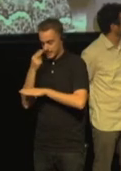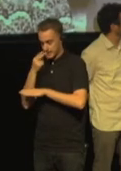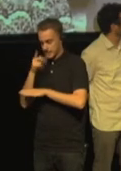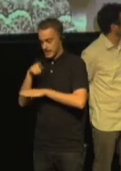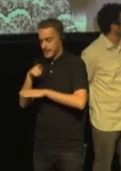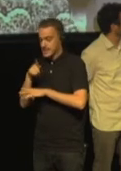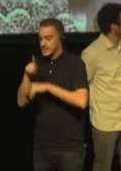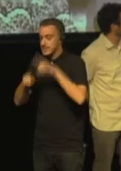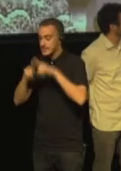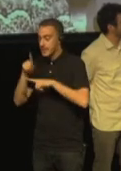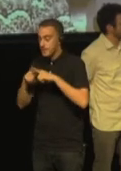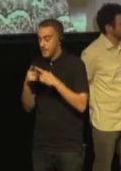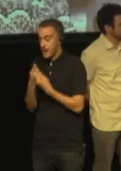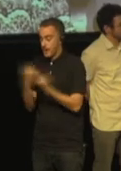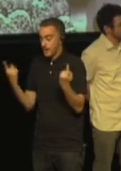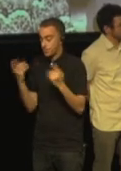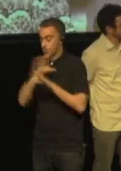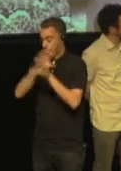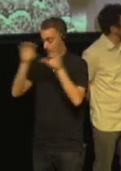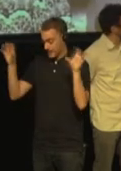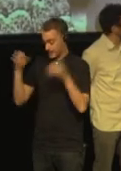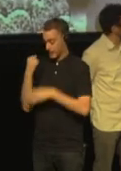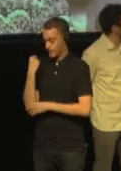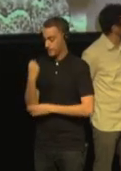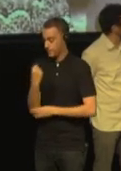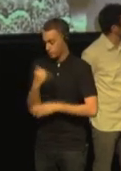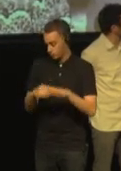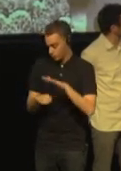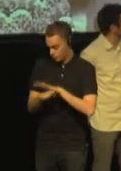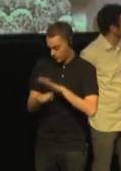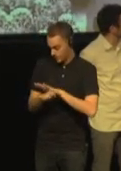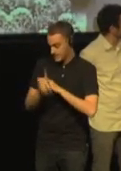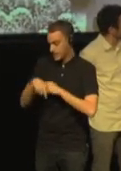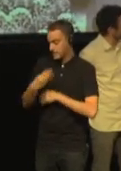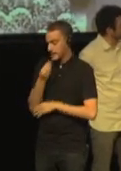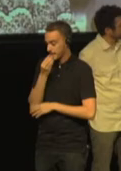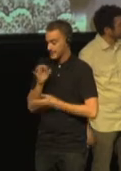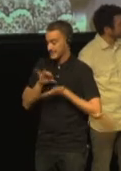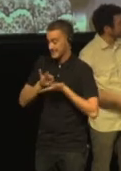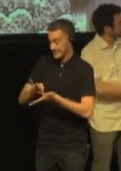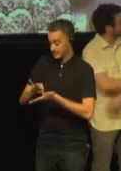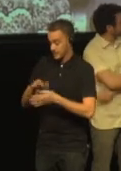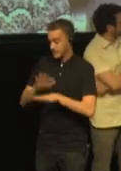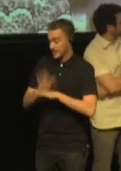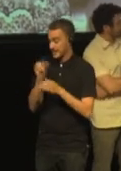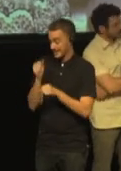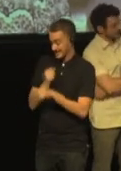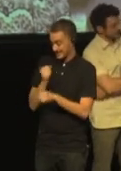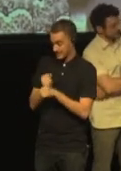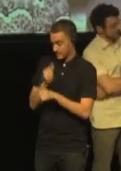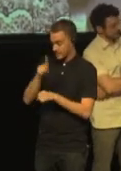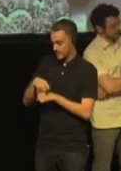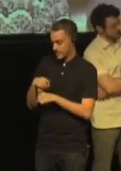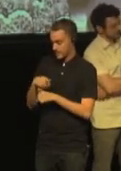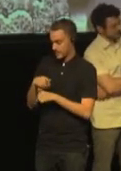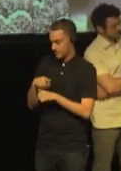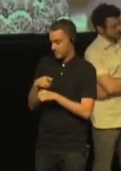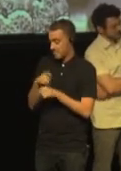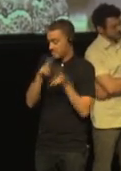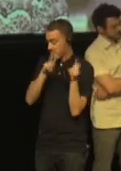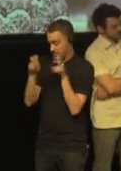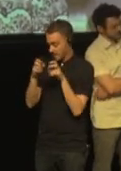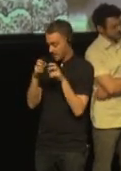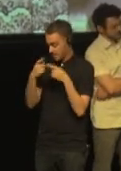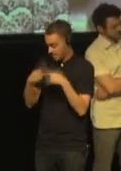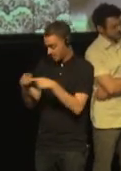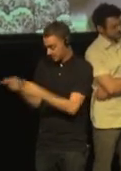for goods and services, for employment, for everything in the survey. There were differences, and we must learn from each